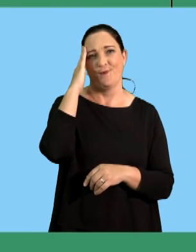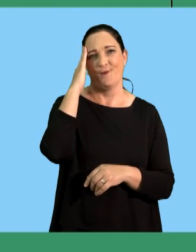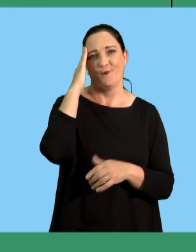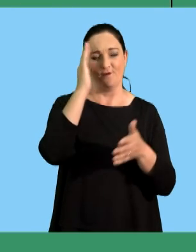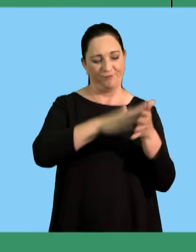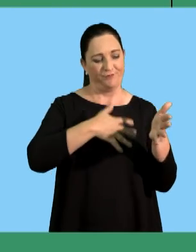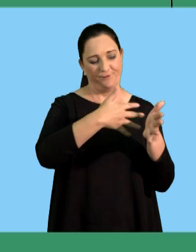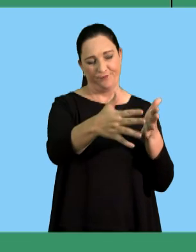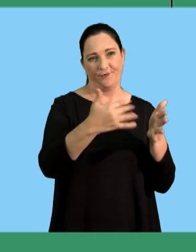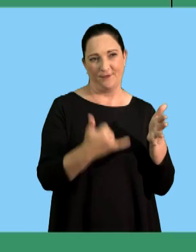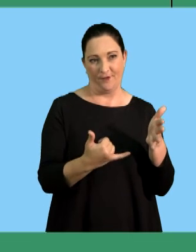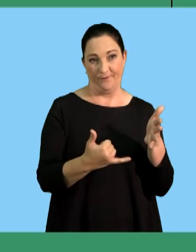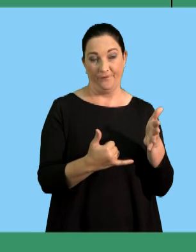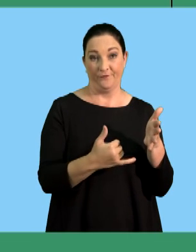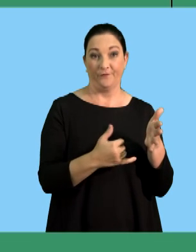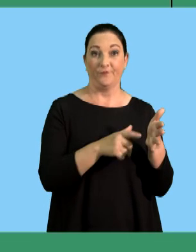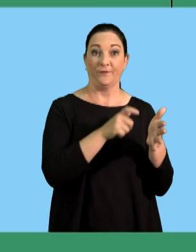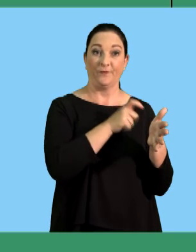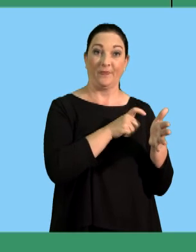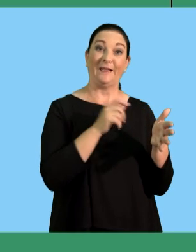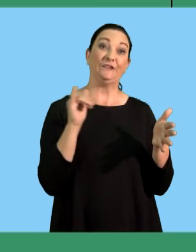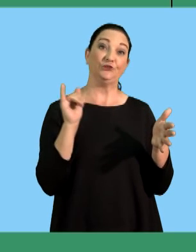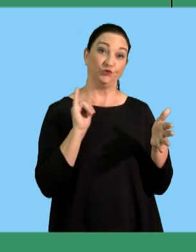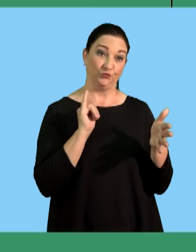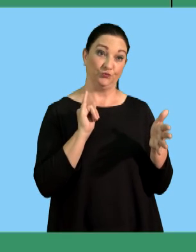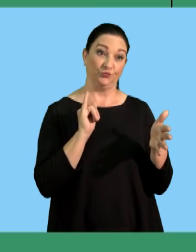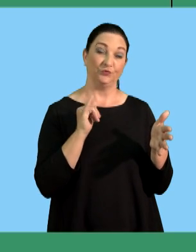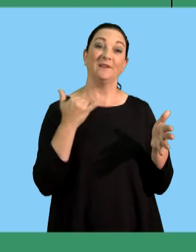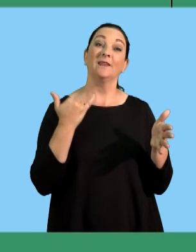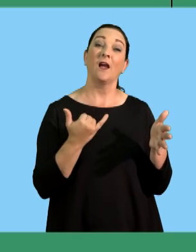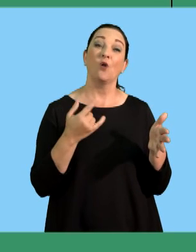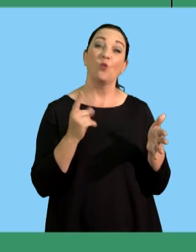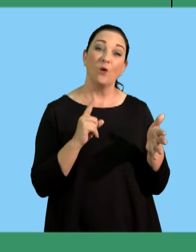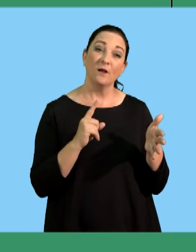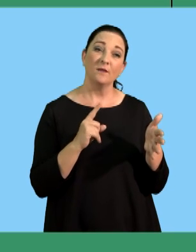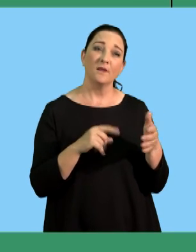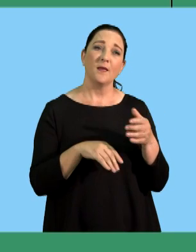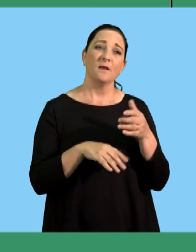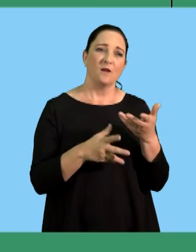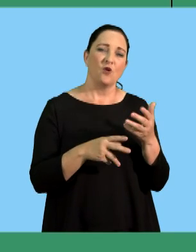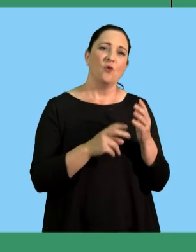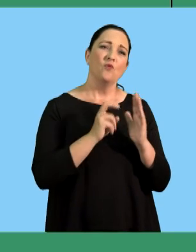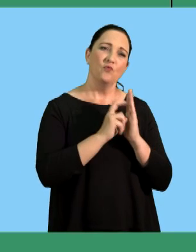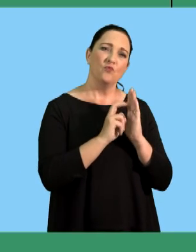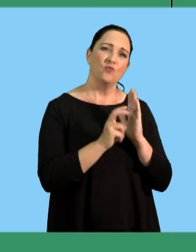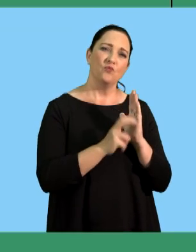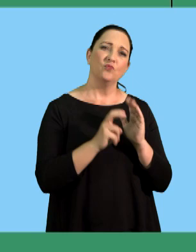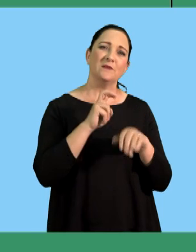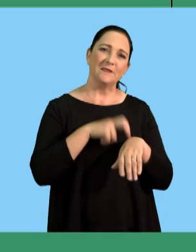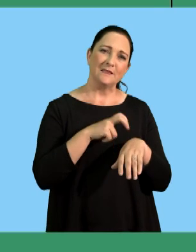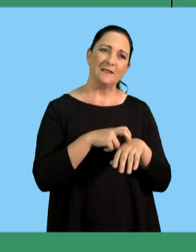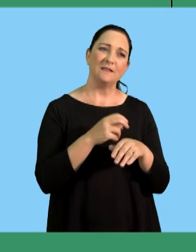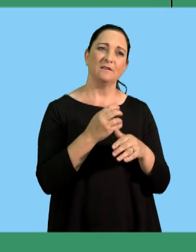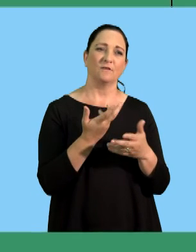into insurance. So insurance is based on the principle of indemnity, which has to do